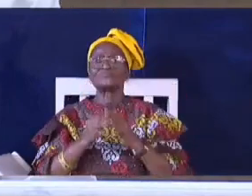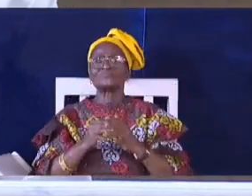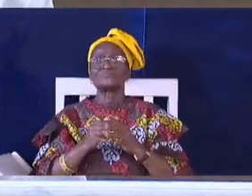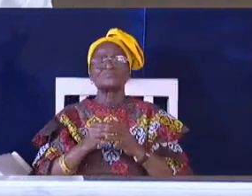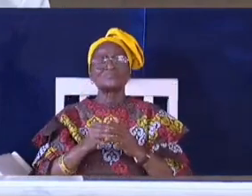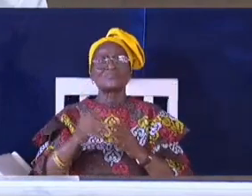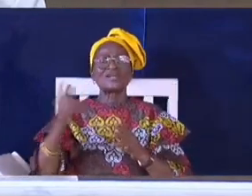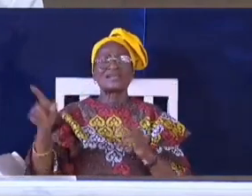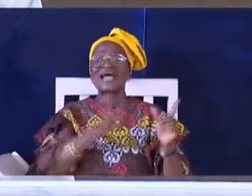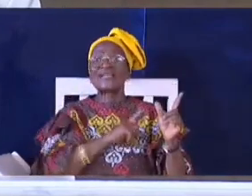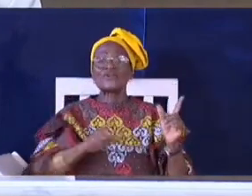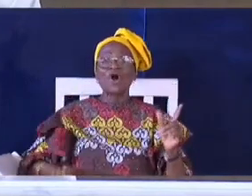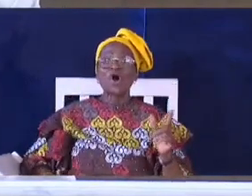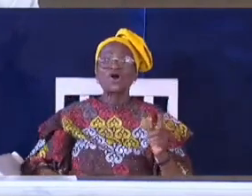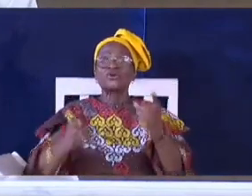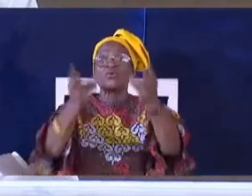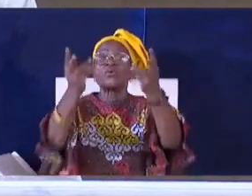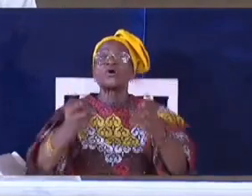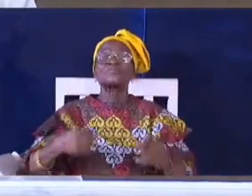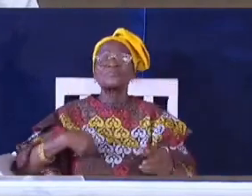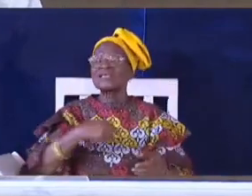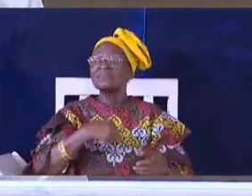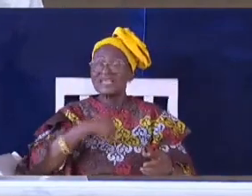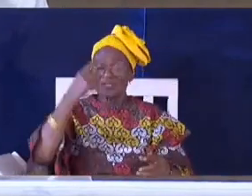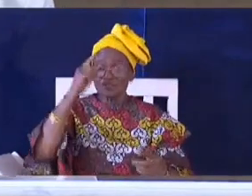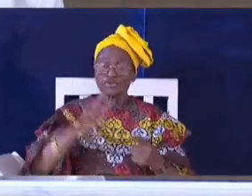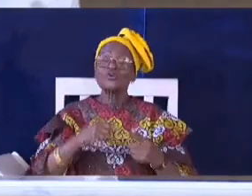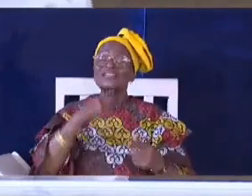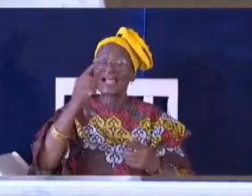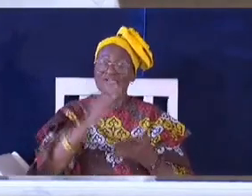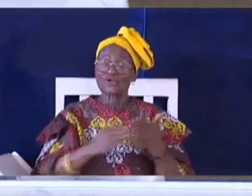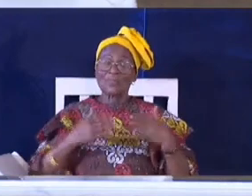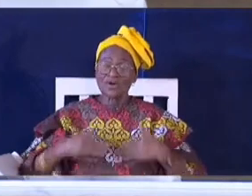Allow me to tell somebody who is listening to me right now.